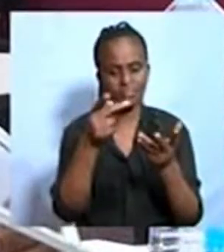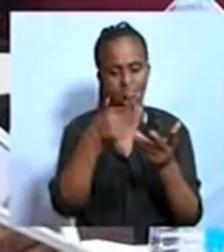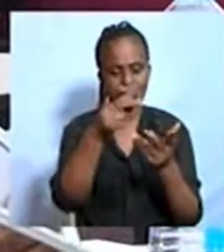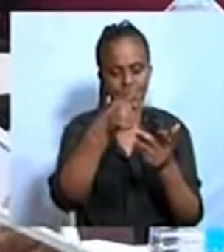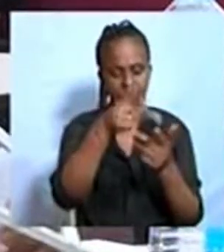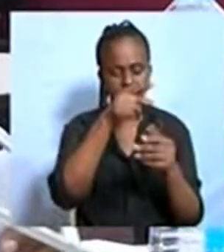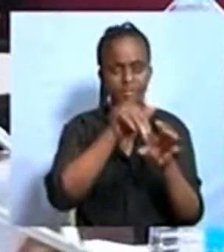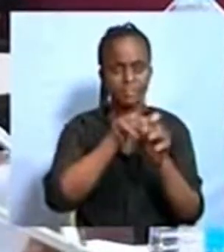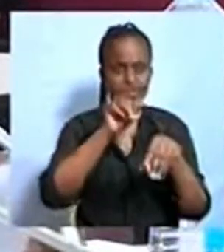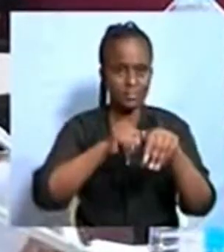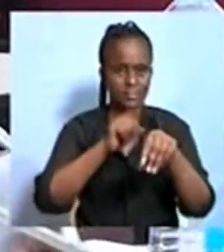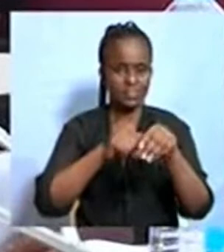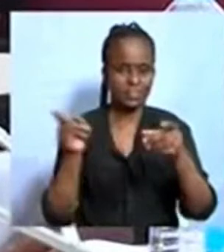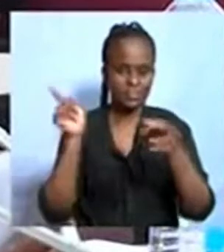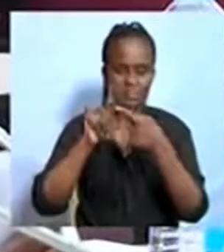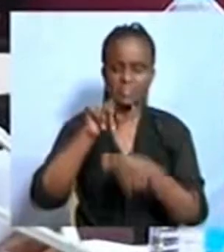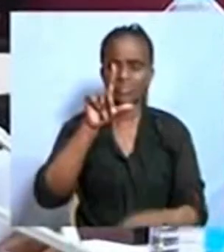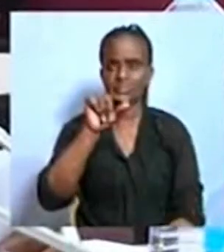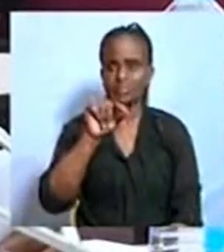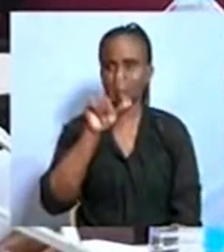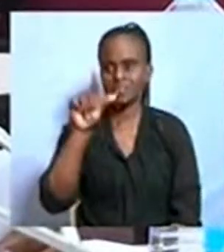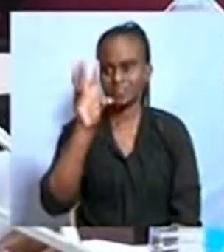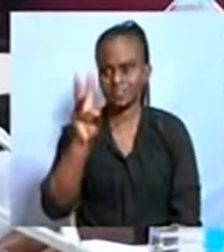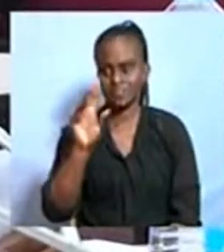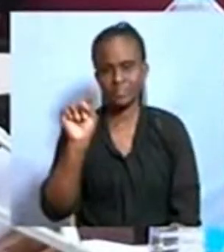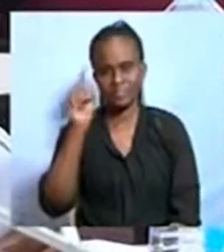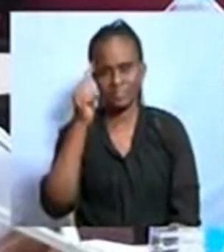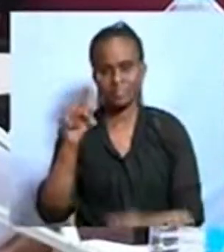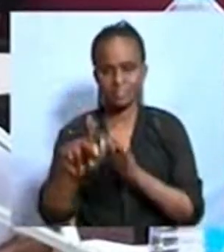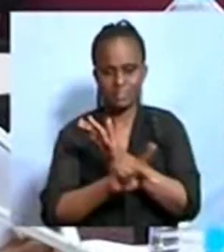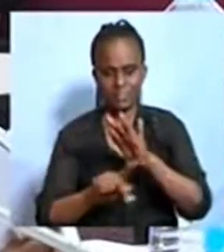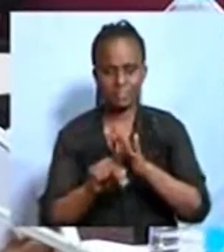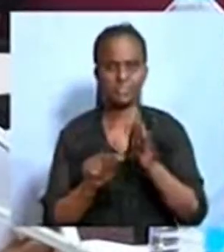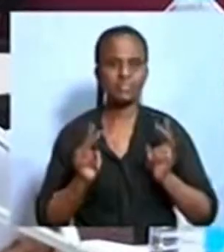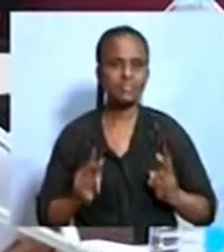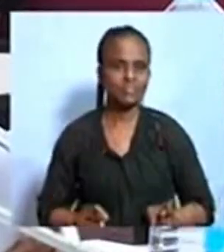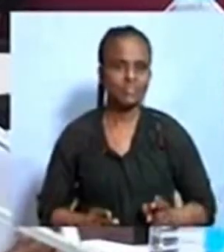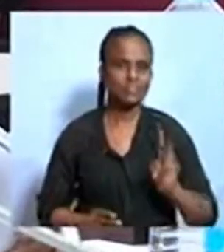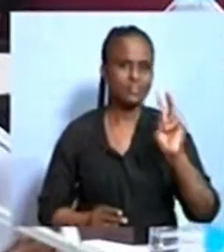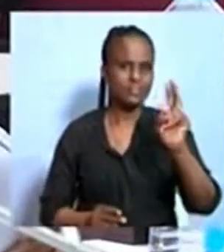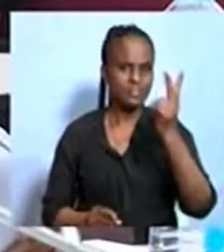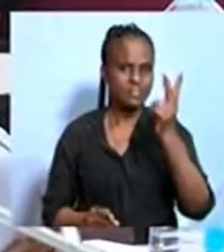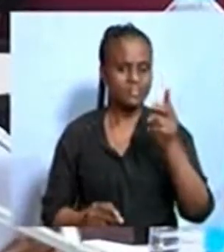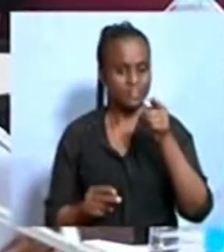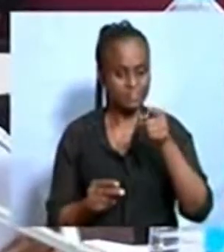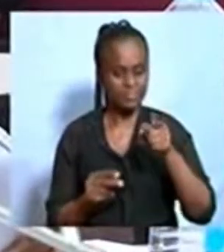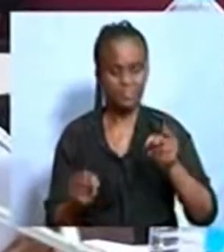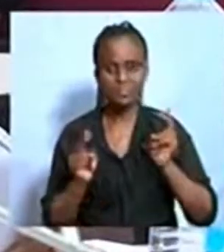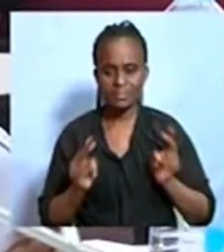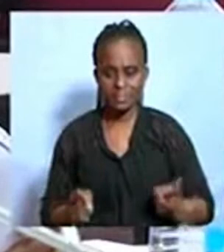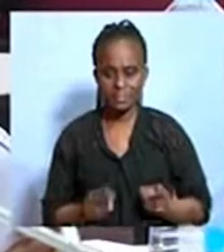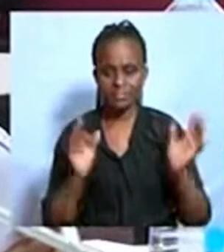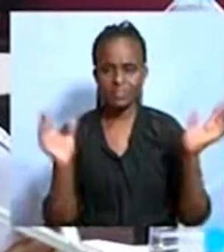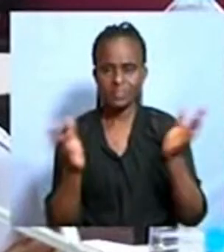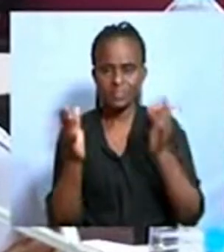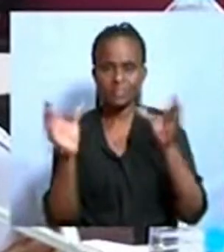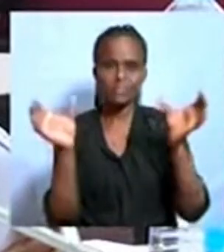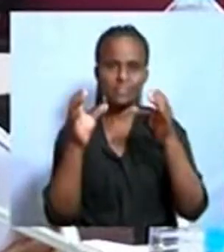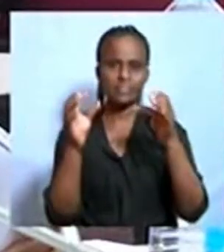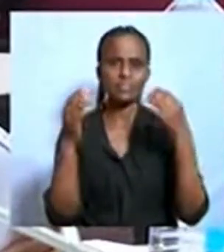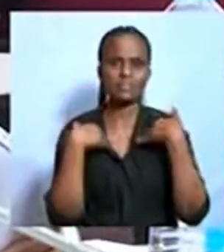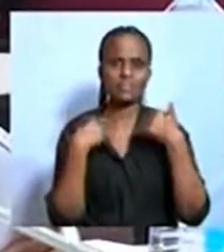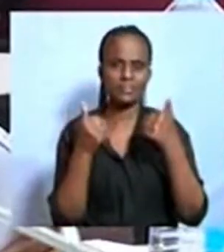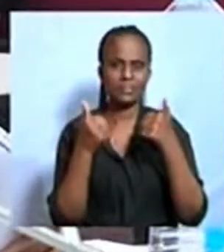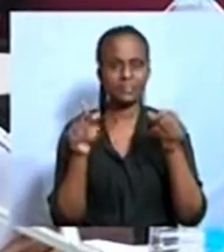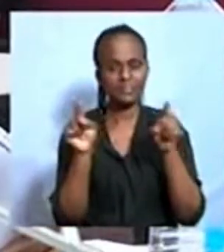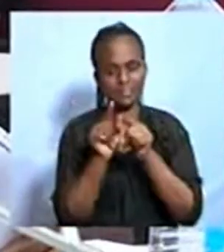until 2026. The first one being primary health care. The second one being health promotion, third community health, and